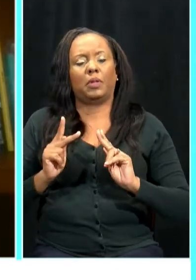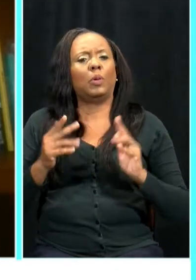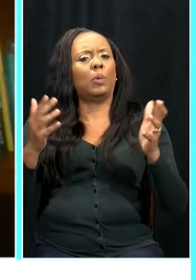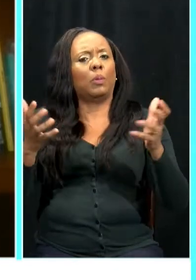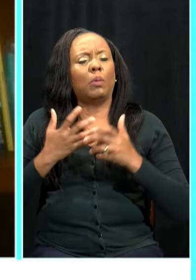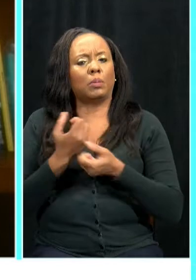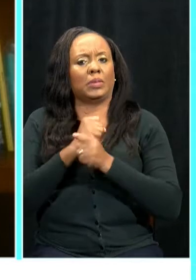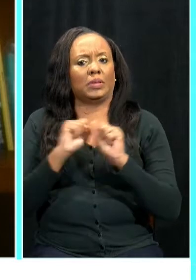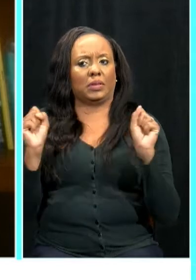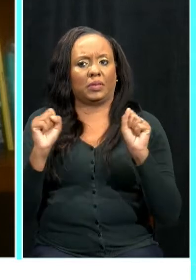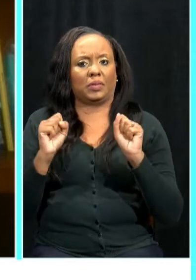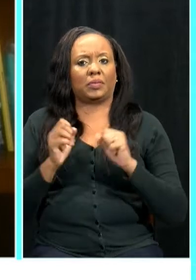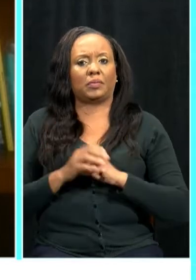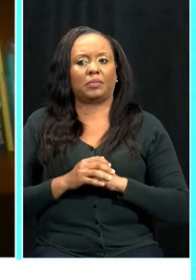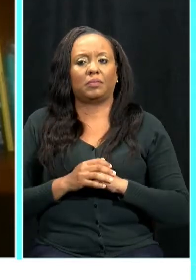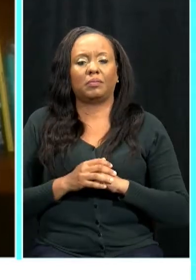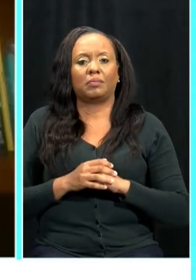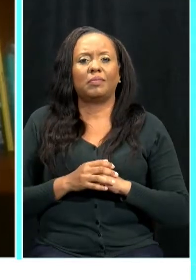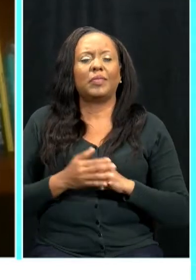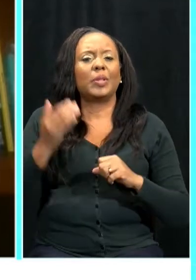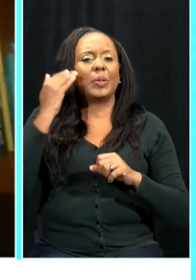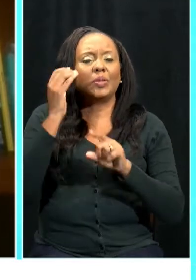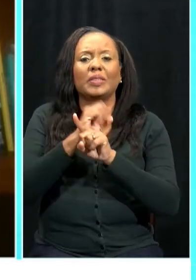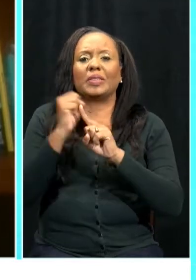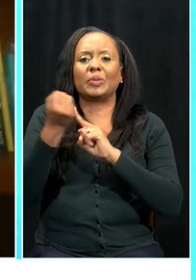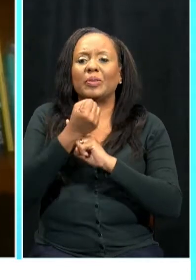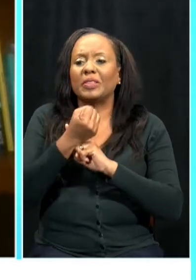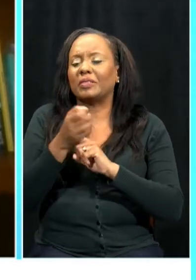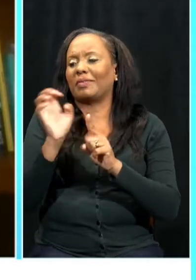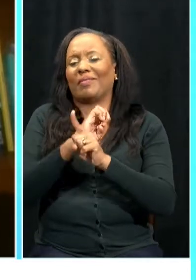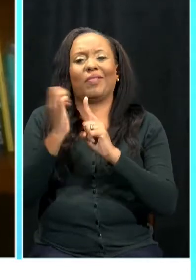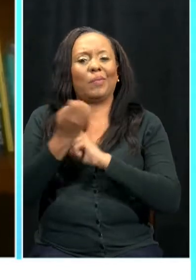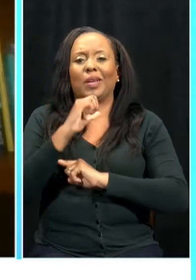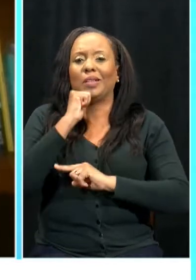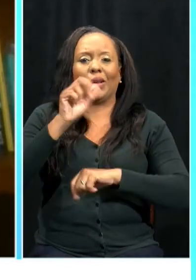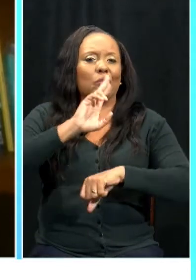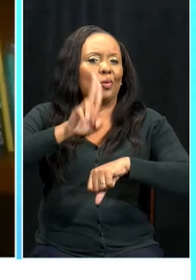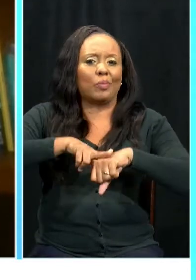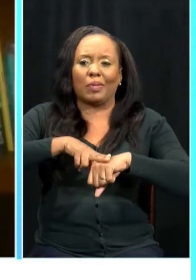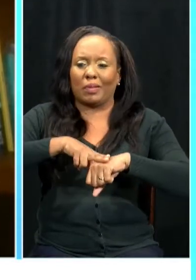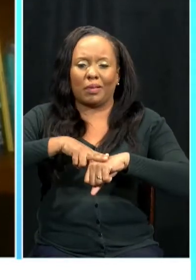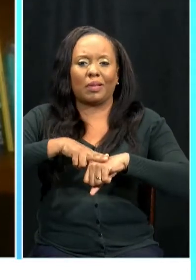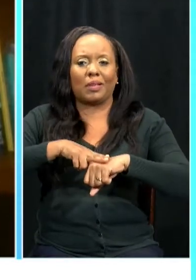in other words, these are not normal conditions for an election, and therefore one